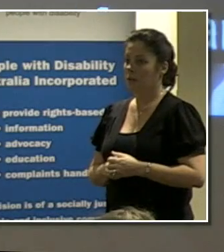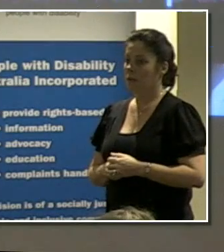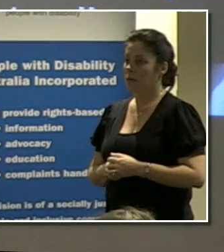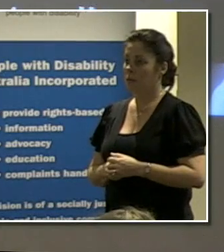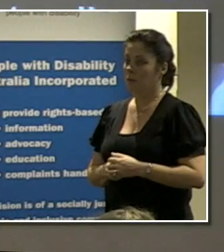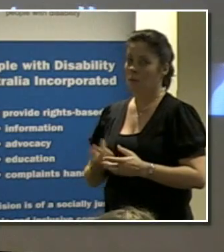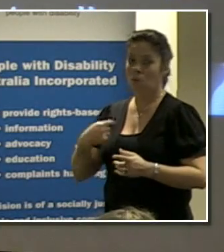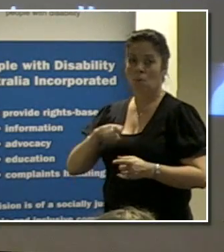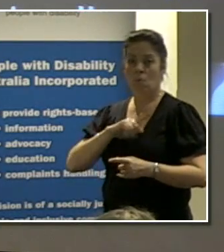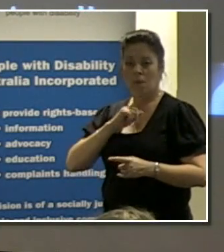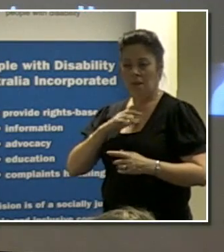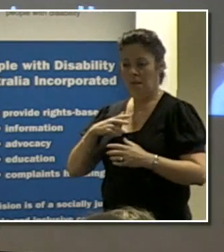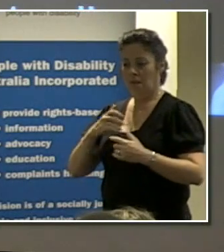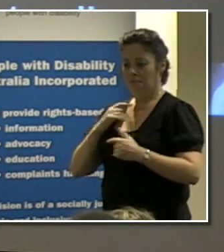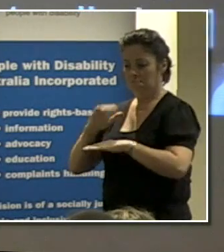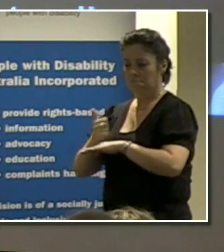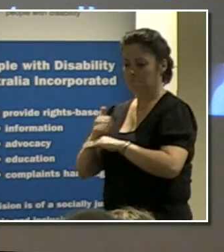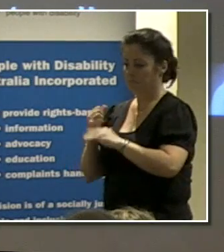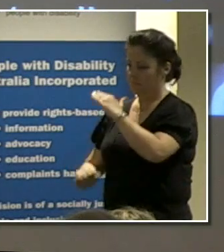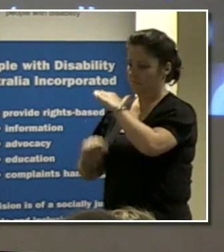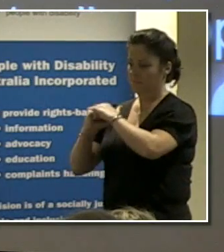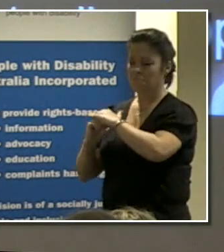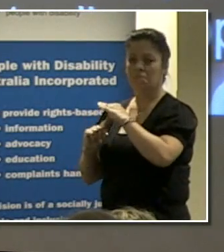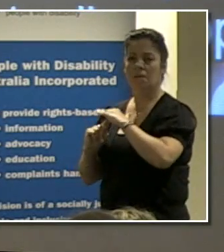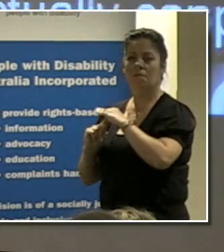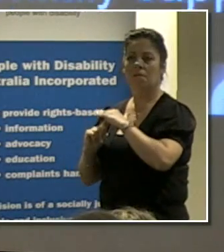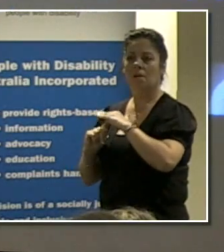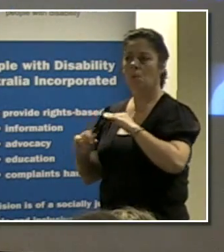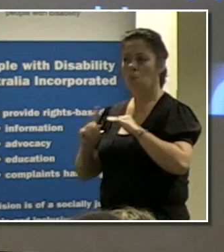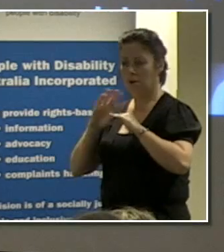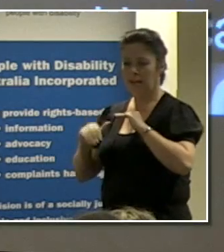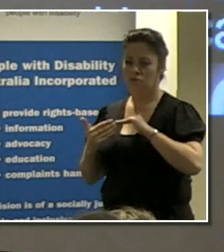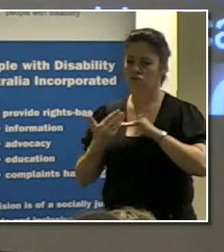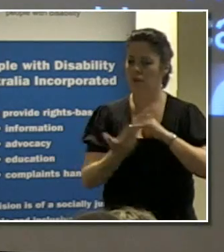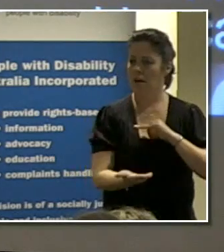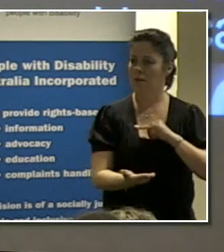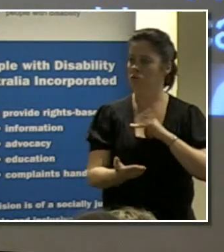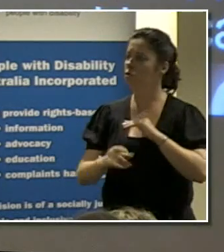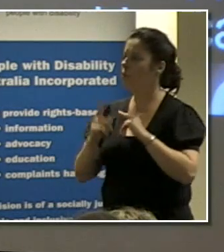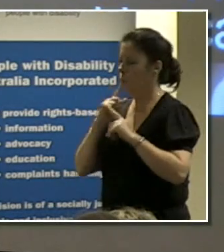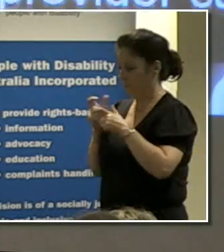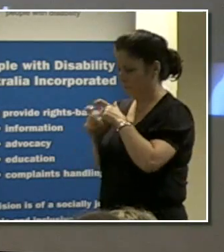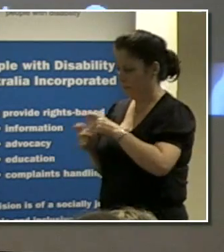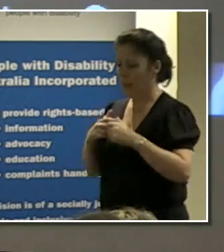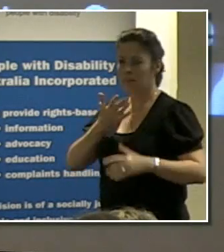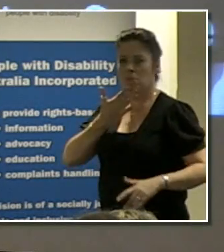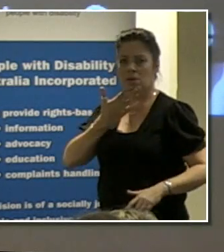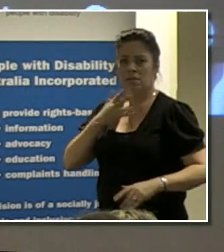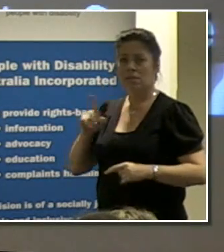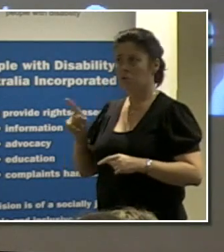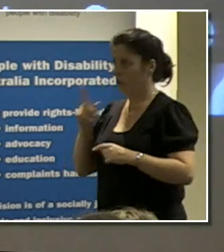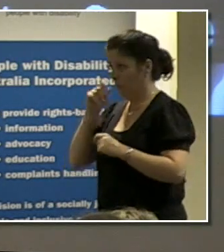cap the amount that a provider can charge to our rates. So we regulate the prices. So at